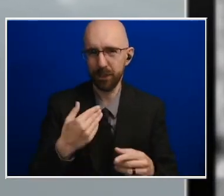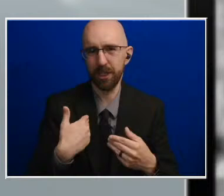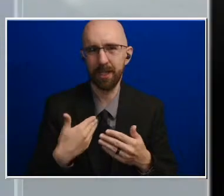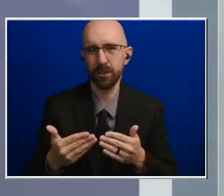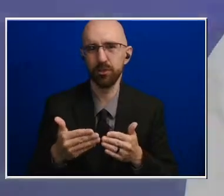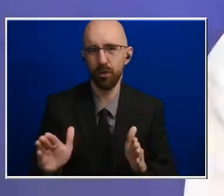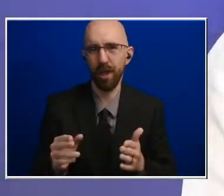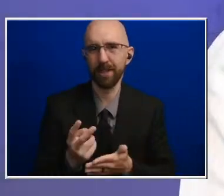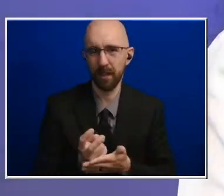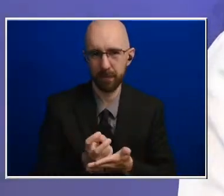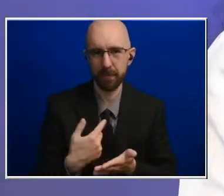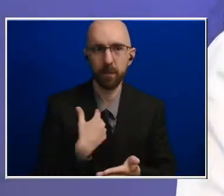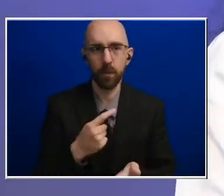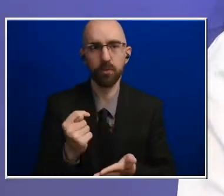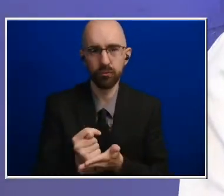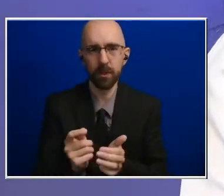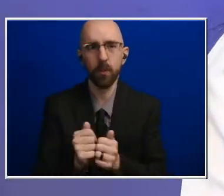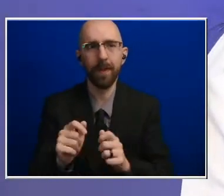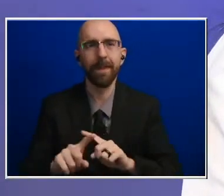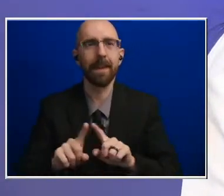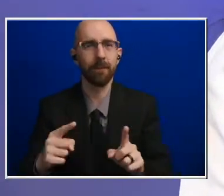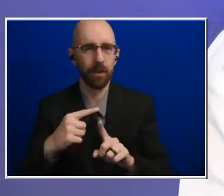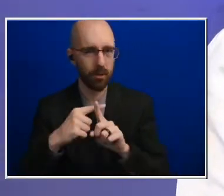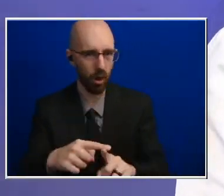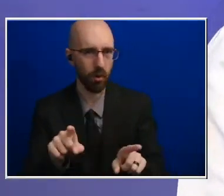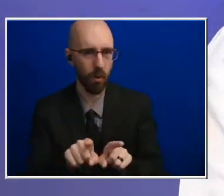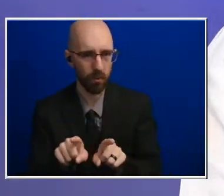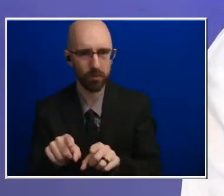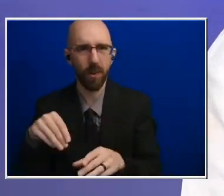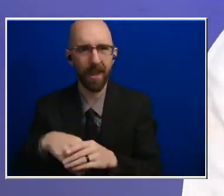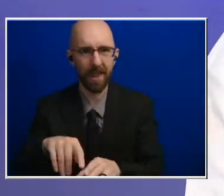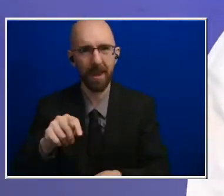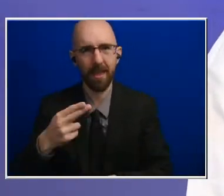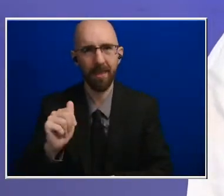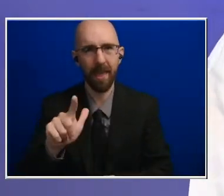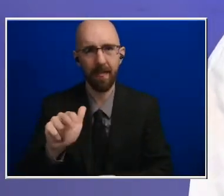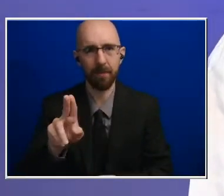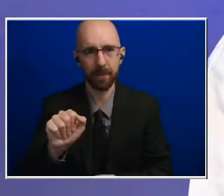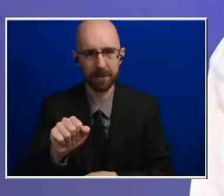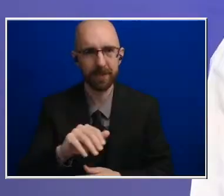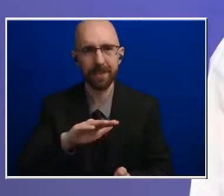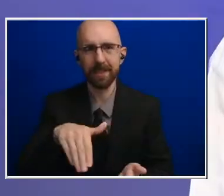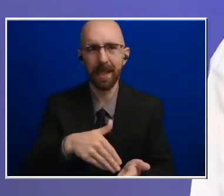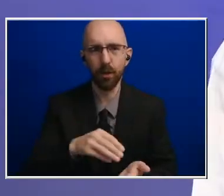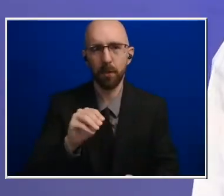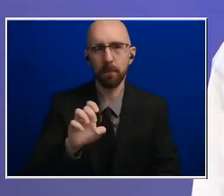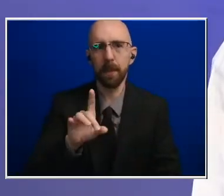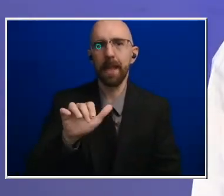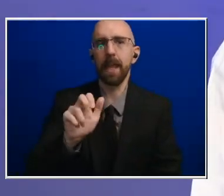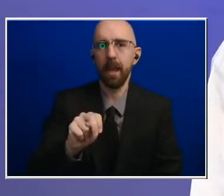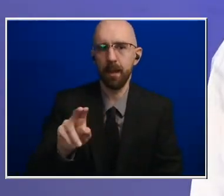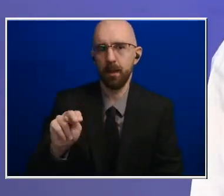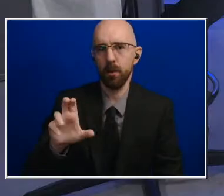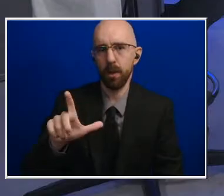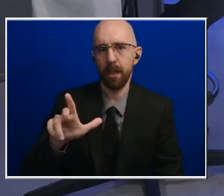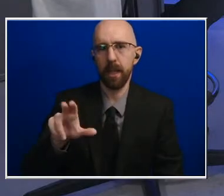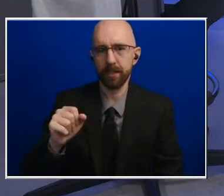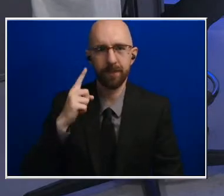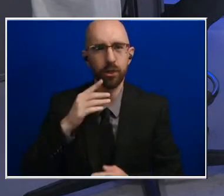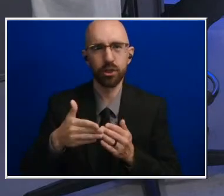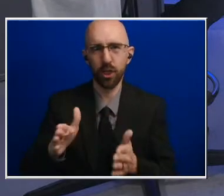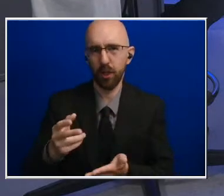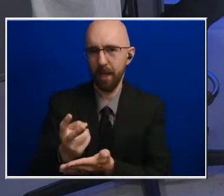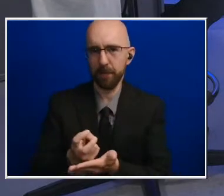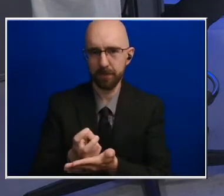treat with a different target also within the thalamus called the centromedian nucleus for generalized epilepsy. So Amy, brain surgery, the